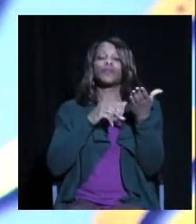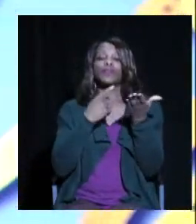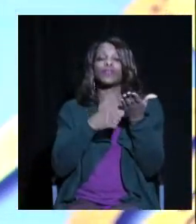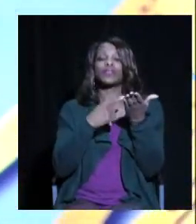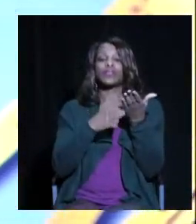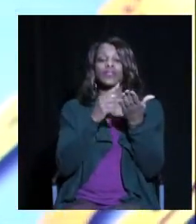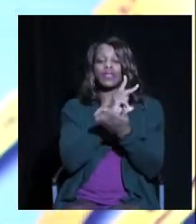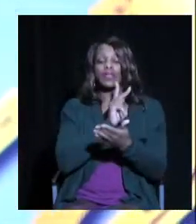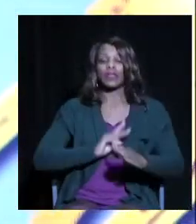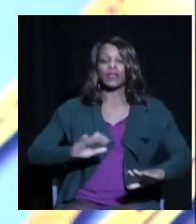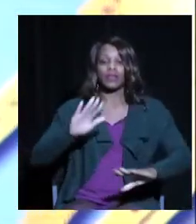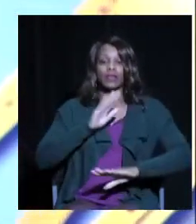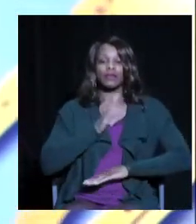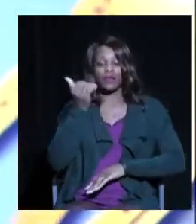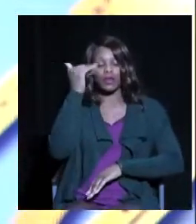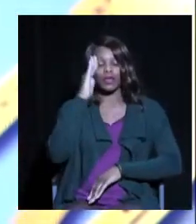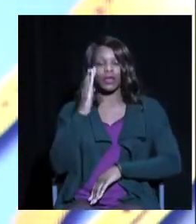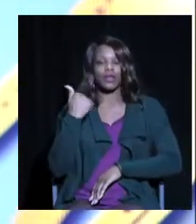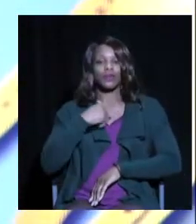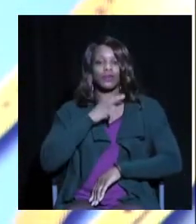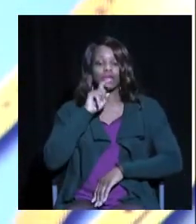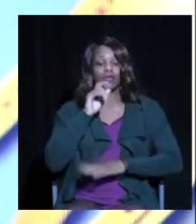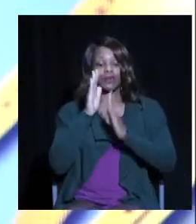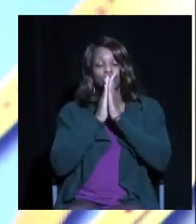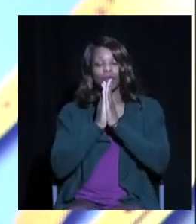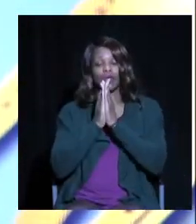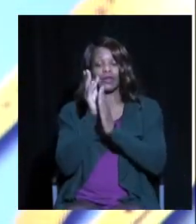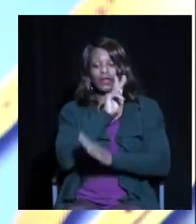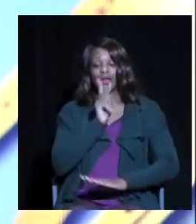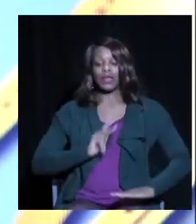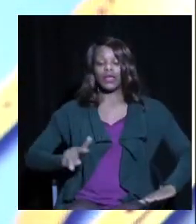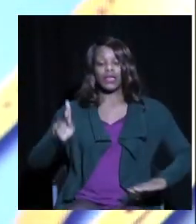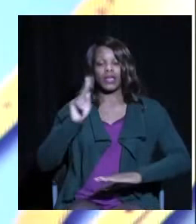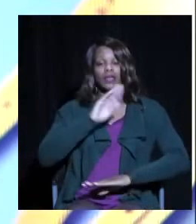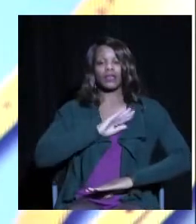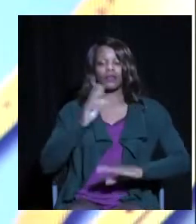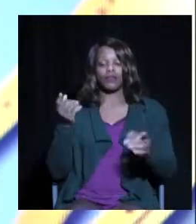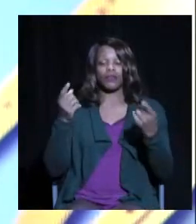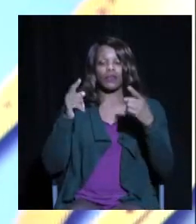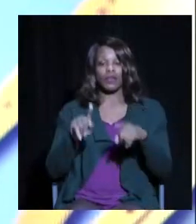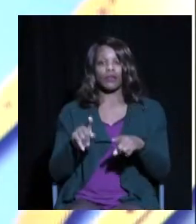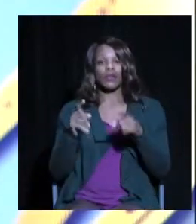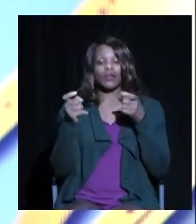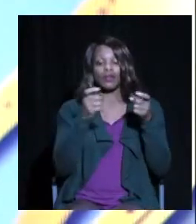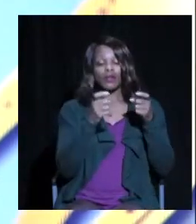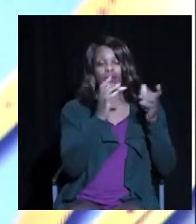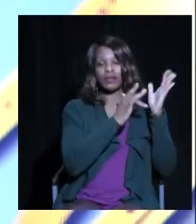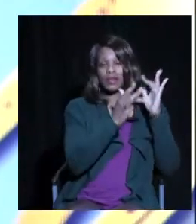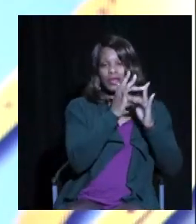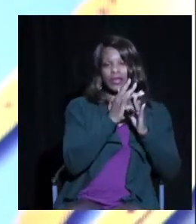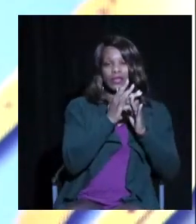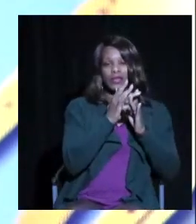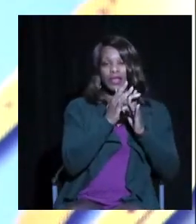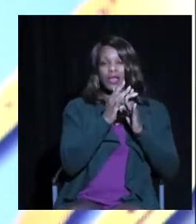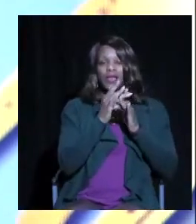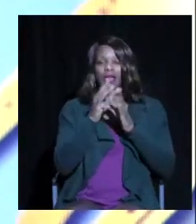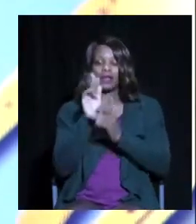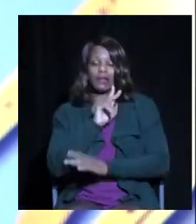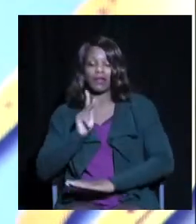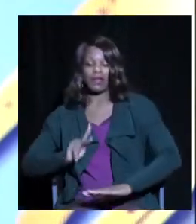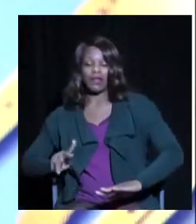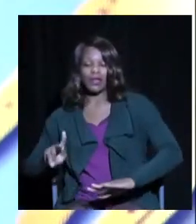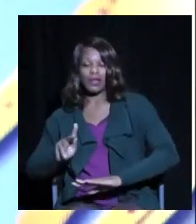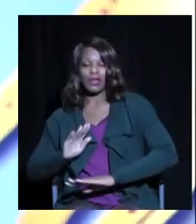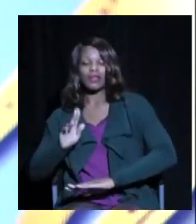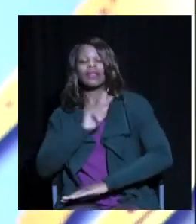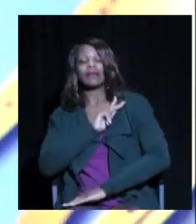king, and Jesus tells us to pray that God's kingdom would come. And the reign of Jesus is different than the reign of most kings. We're not talking about him just